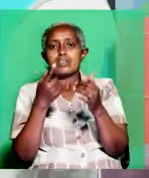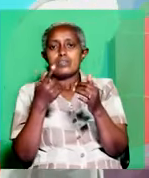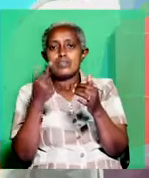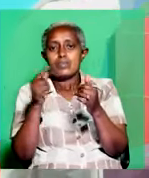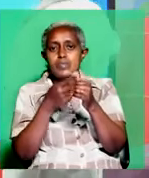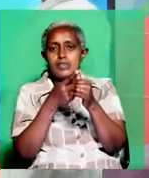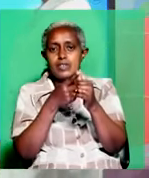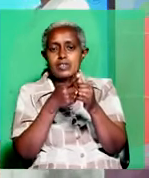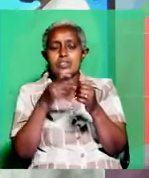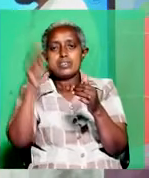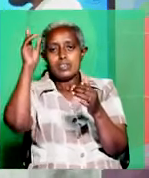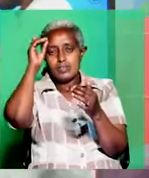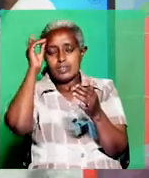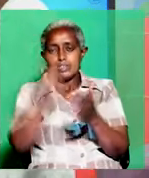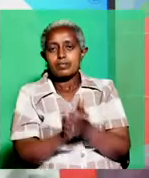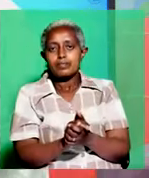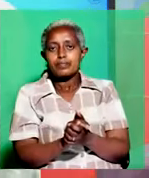derivative.